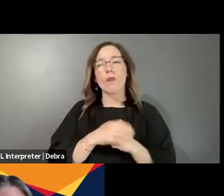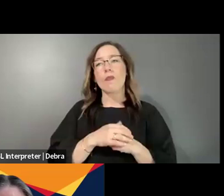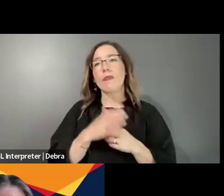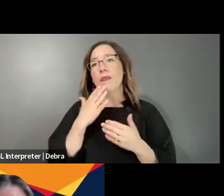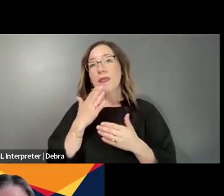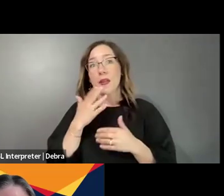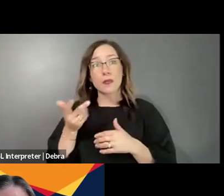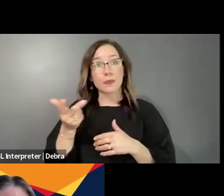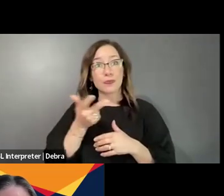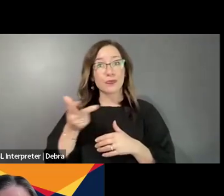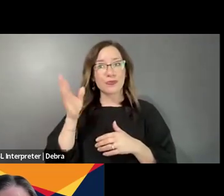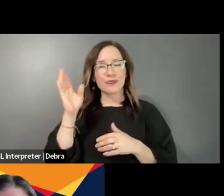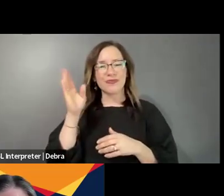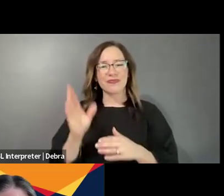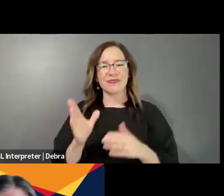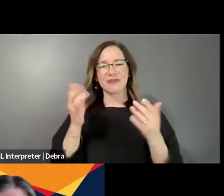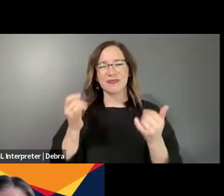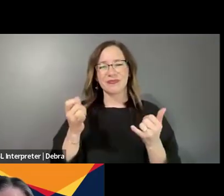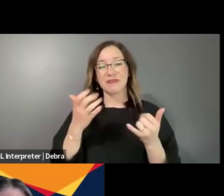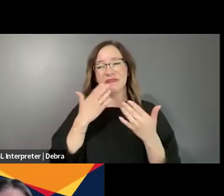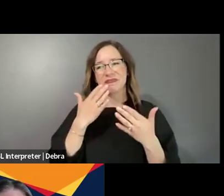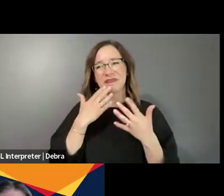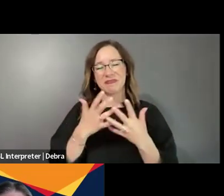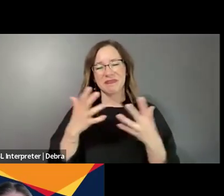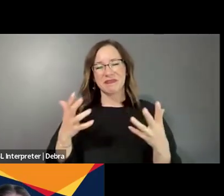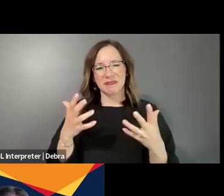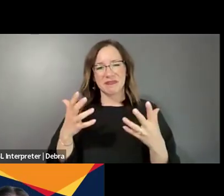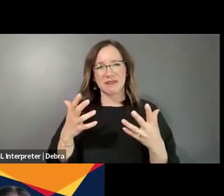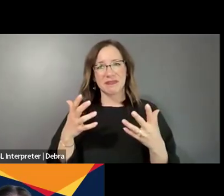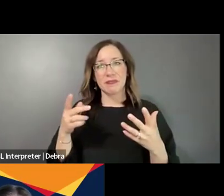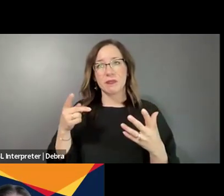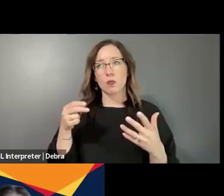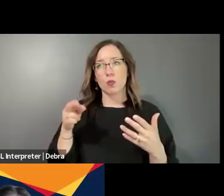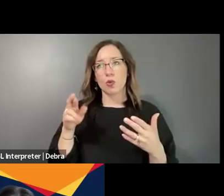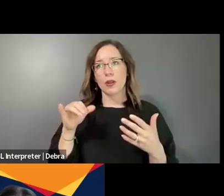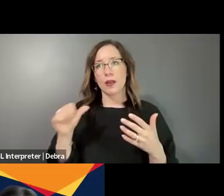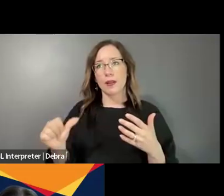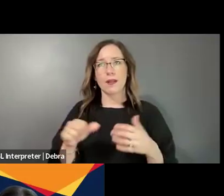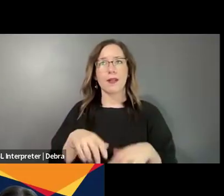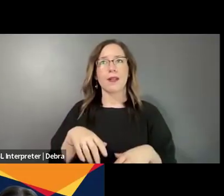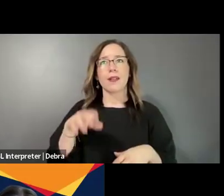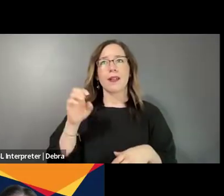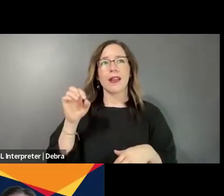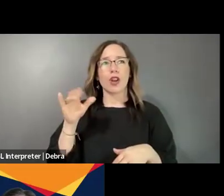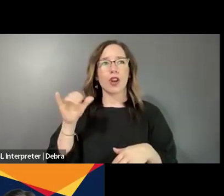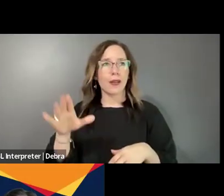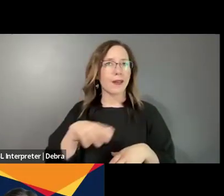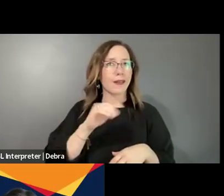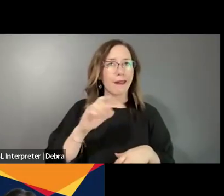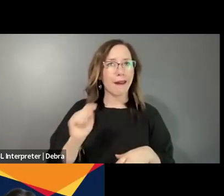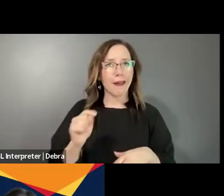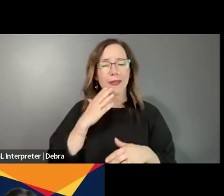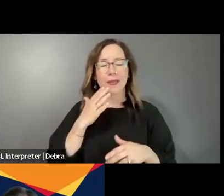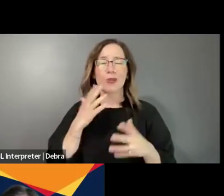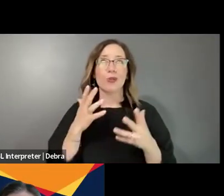three presenters today, I want to say thank you to Priya, Cat, and Eric. It's been wonderful talking to you.